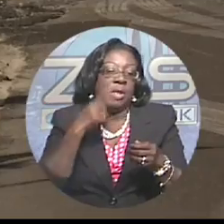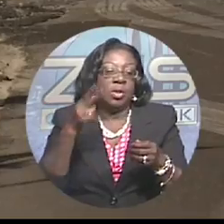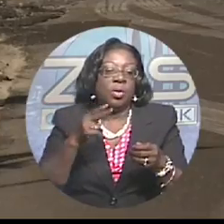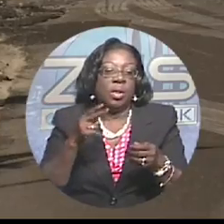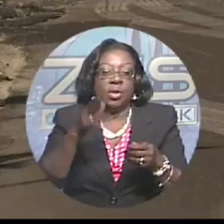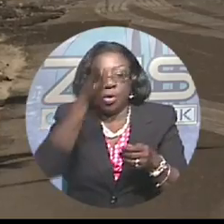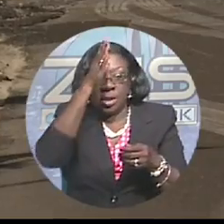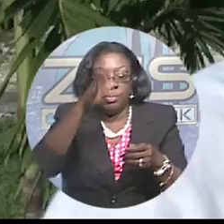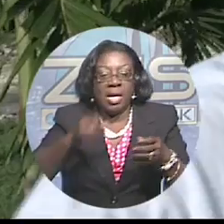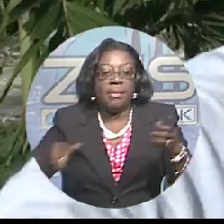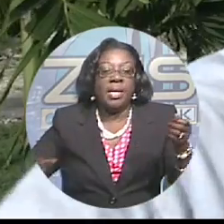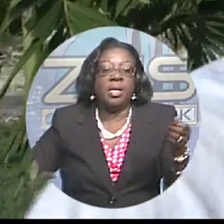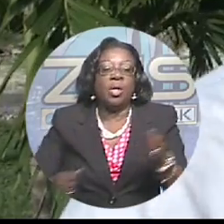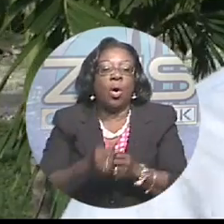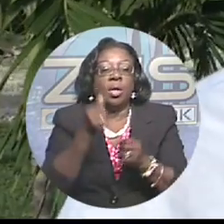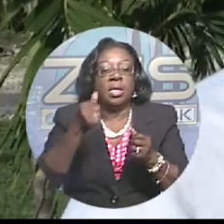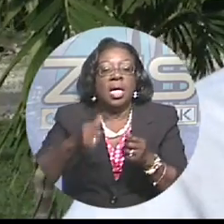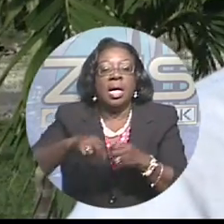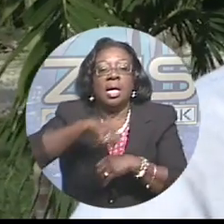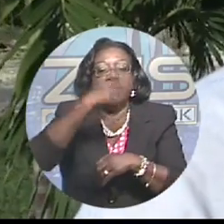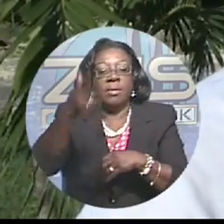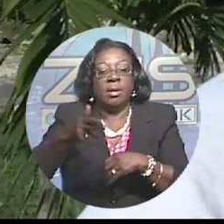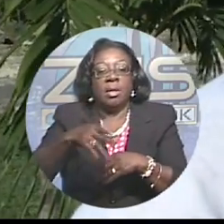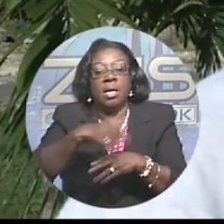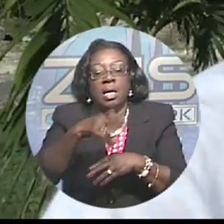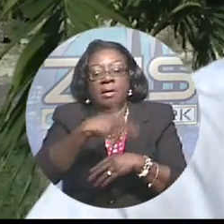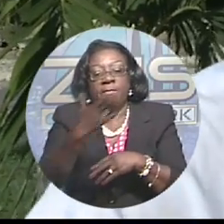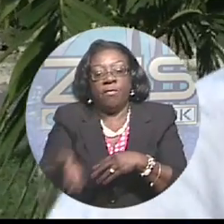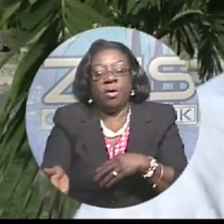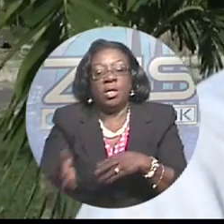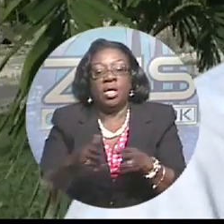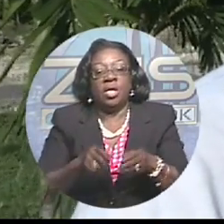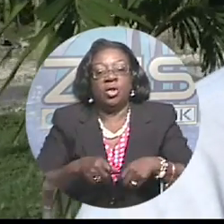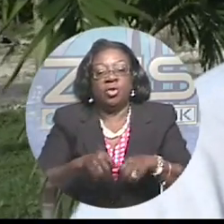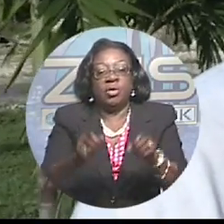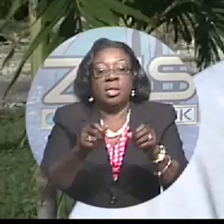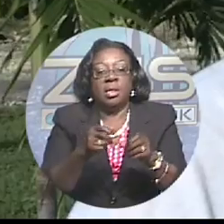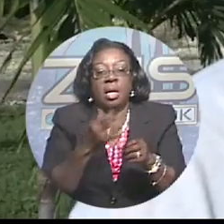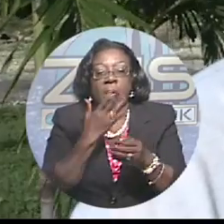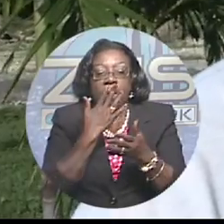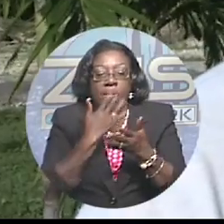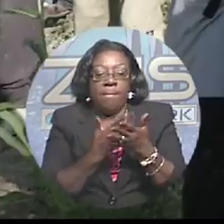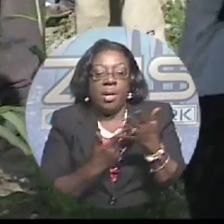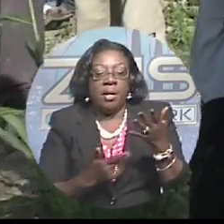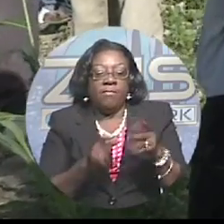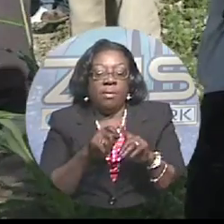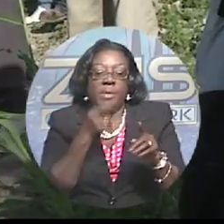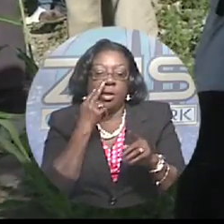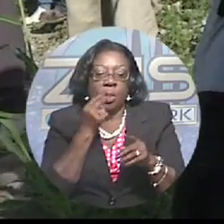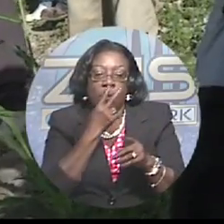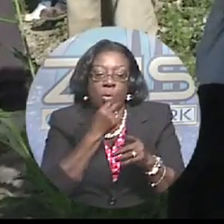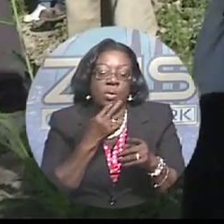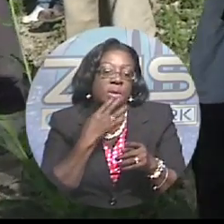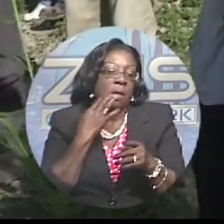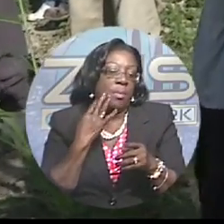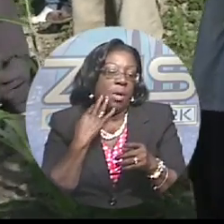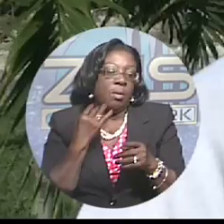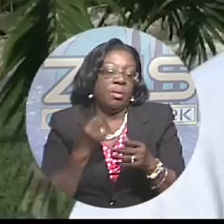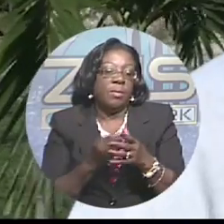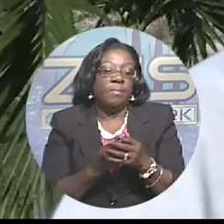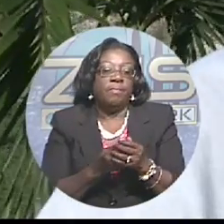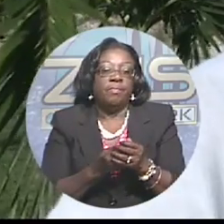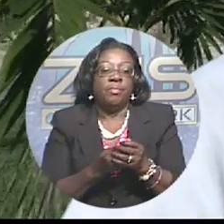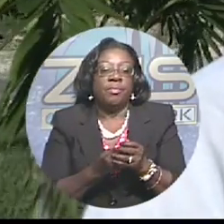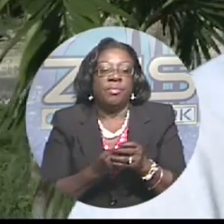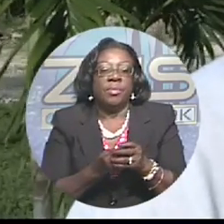air. Run down, and there he was lying in the street, blood coming from his nose and mouth and that sort of thing. Were you able to speak with him? Did he say